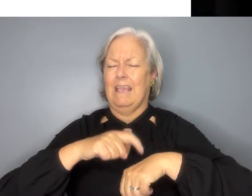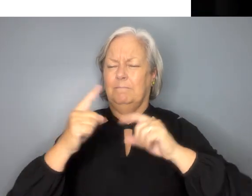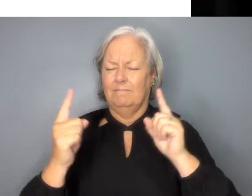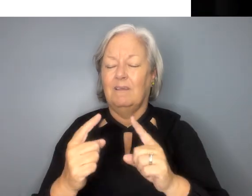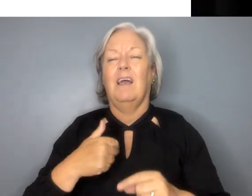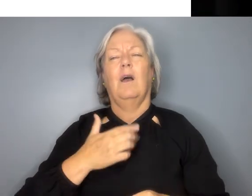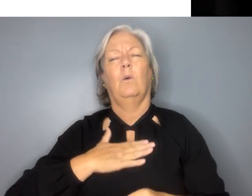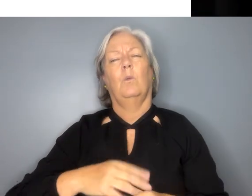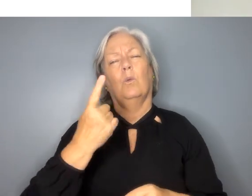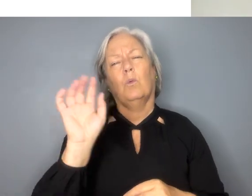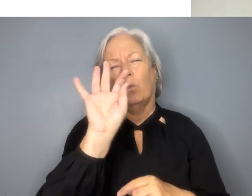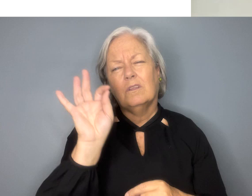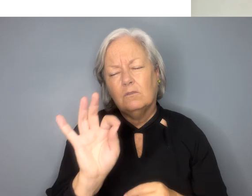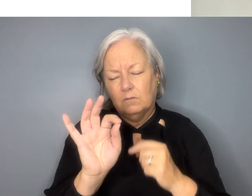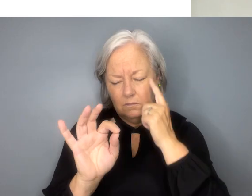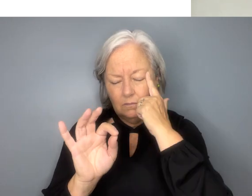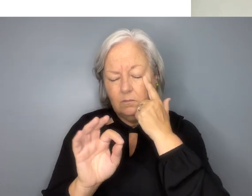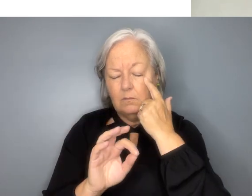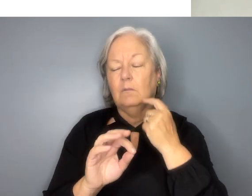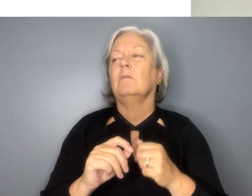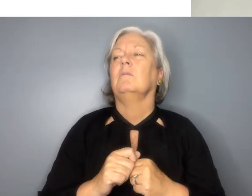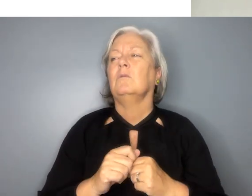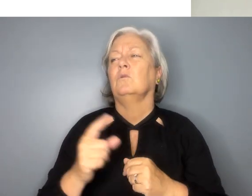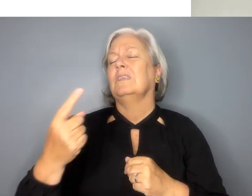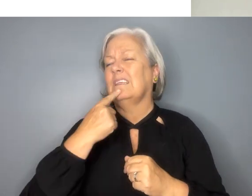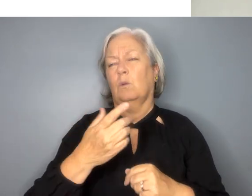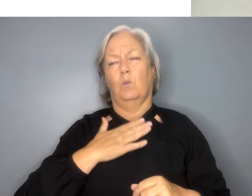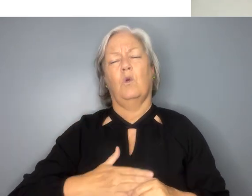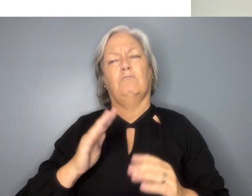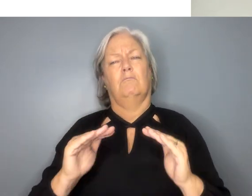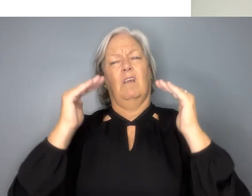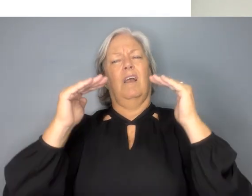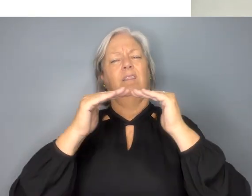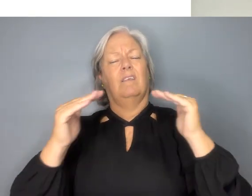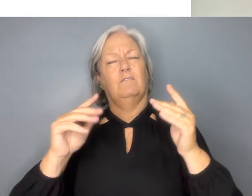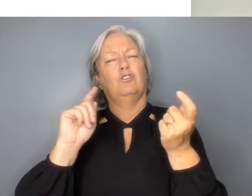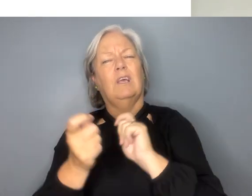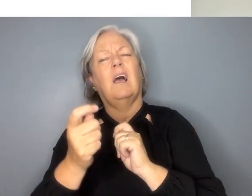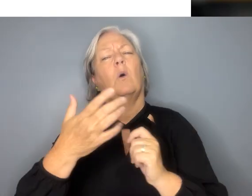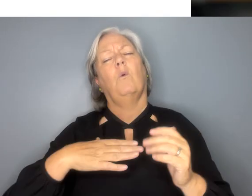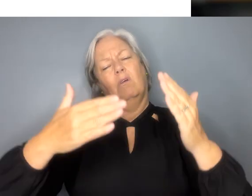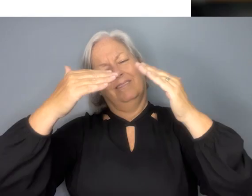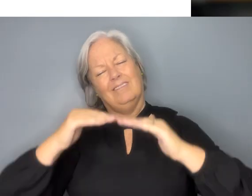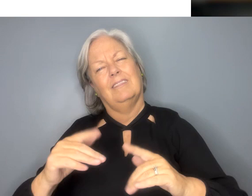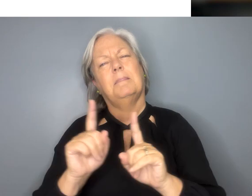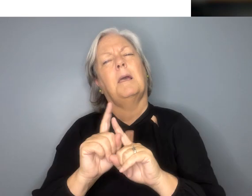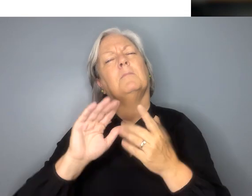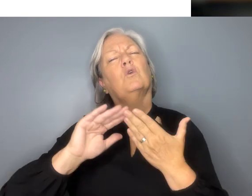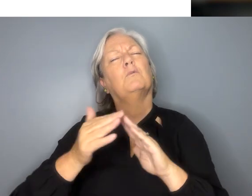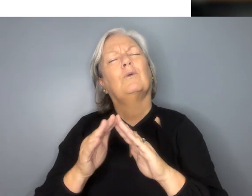don't have much time left, but I did want to ask you, we talked very high level about what needs to change, but I wouldn't mind going back down to a practical